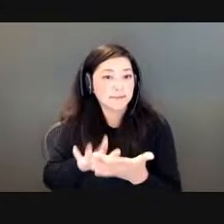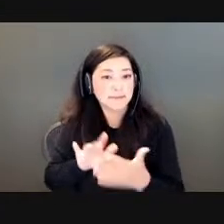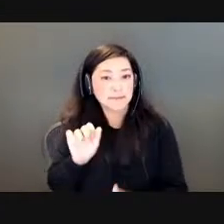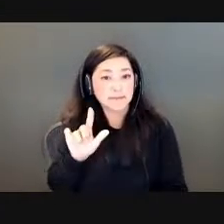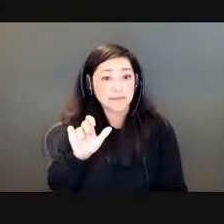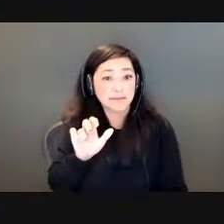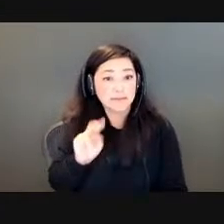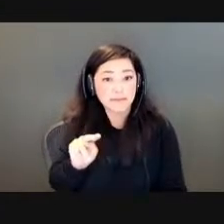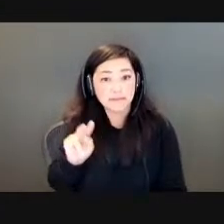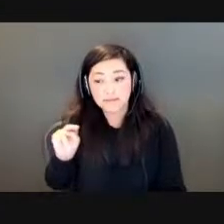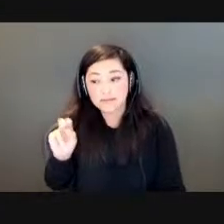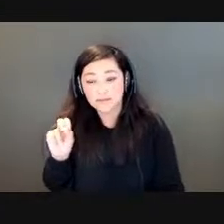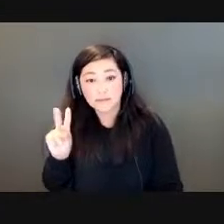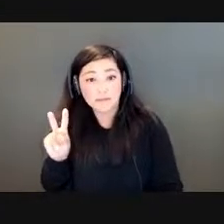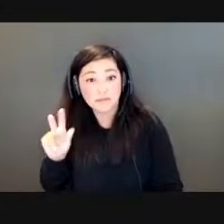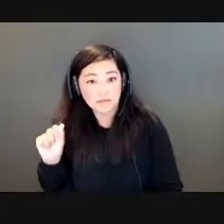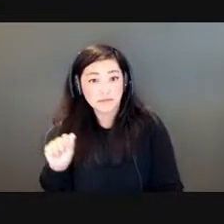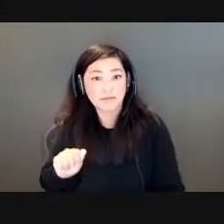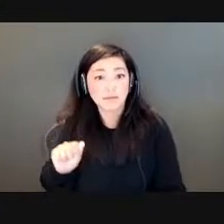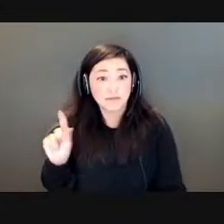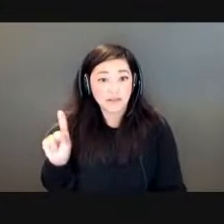at